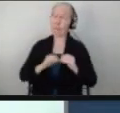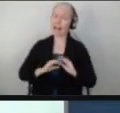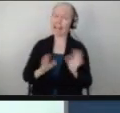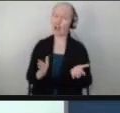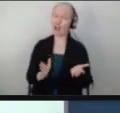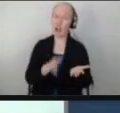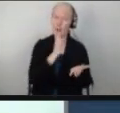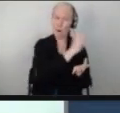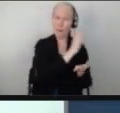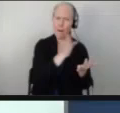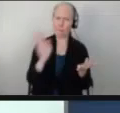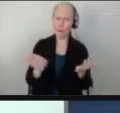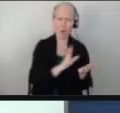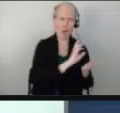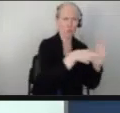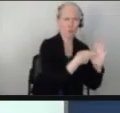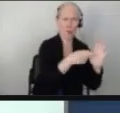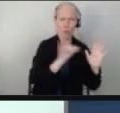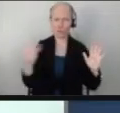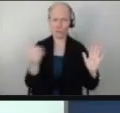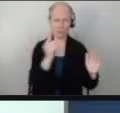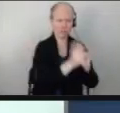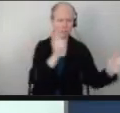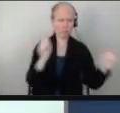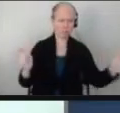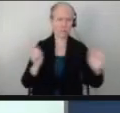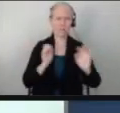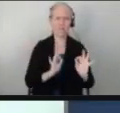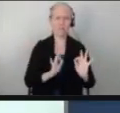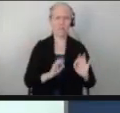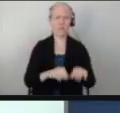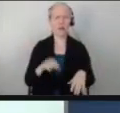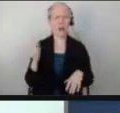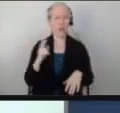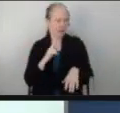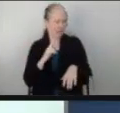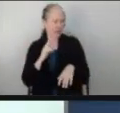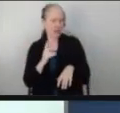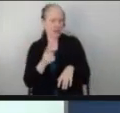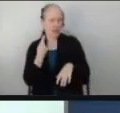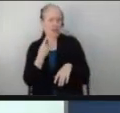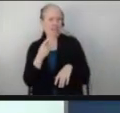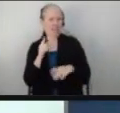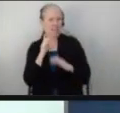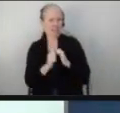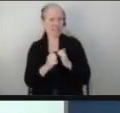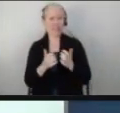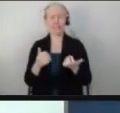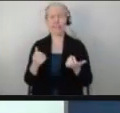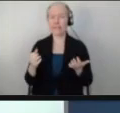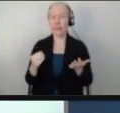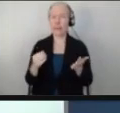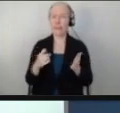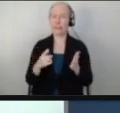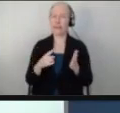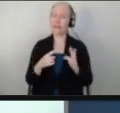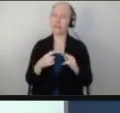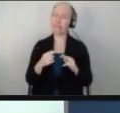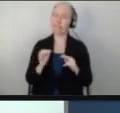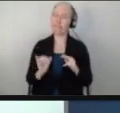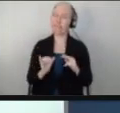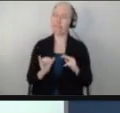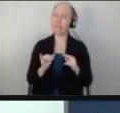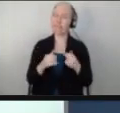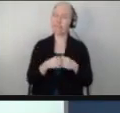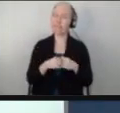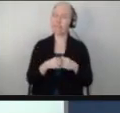know, but sometimes you have to understand how others perceive that, right? And so just making sure that what I